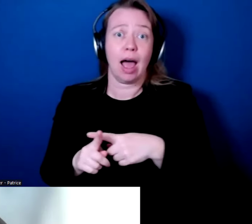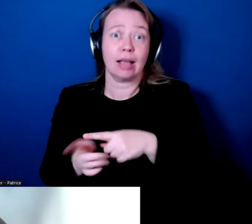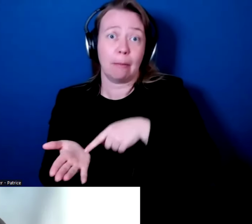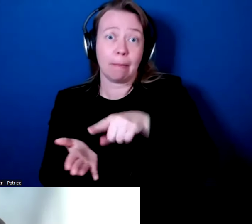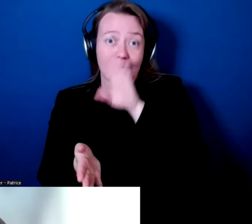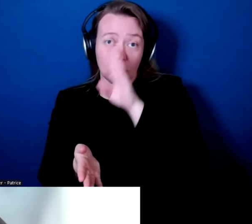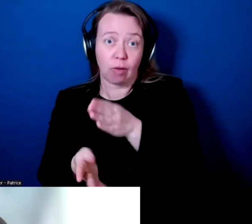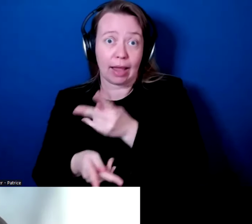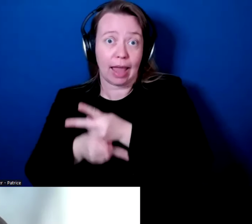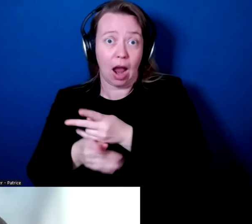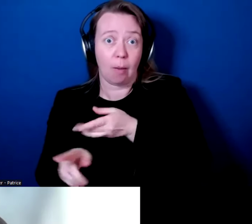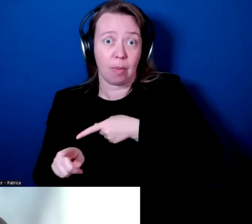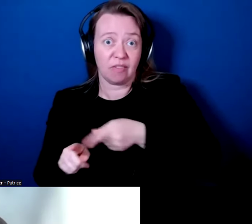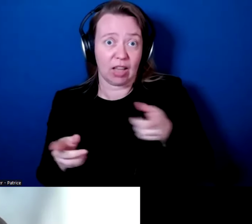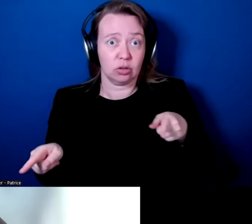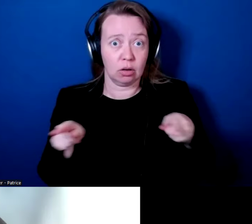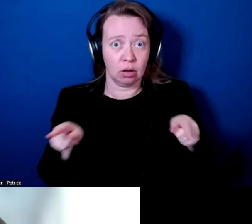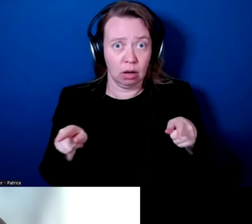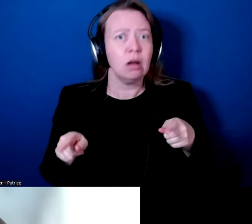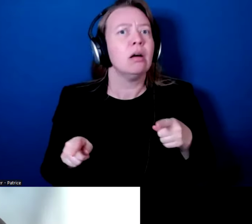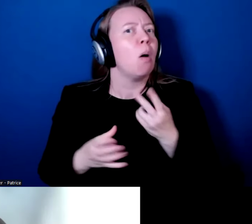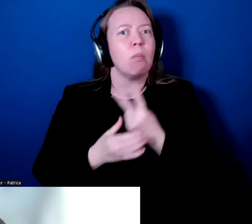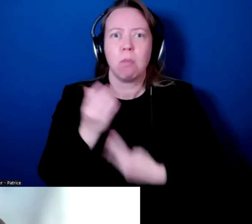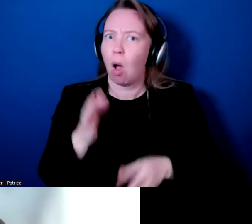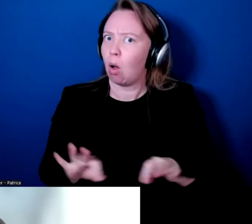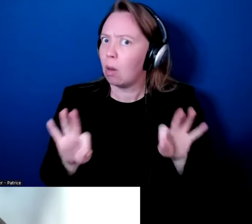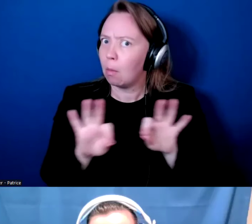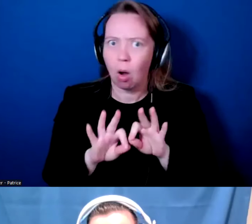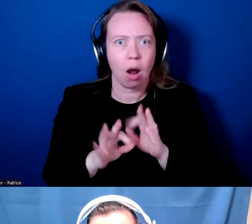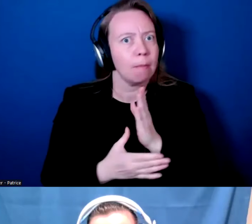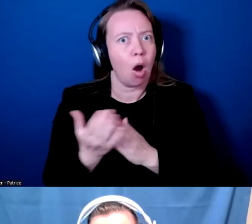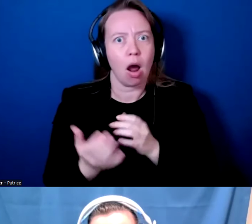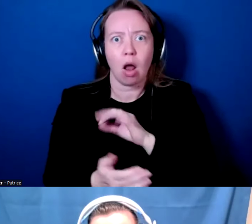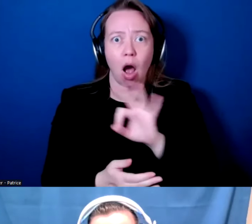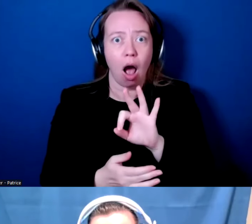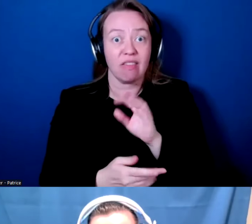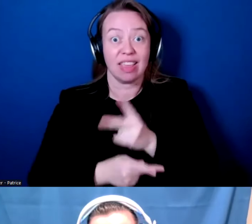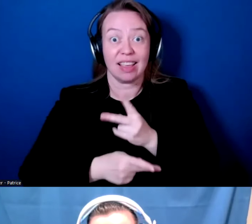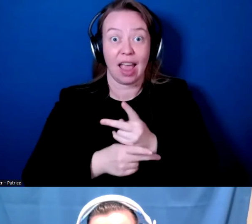professionals, understanding that each of them are such important pieces of the care or support team?